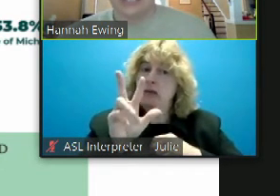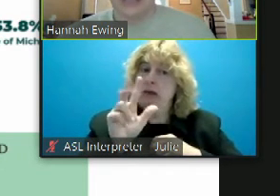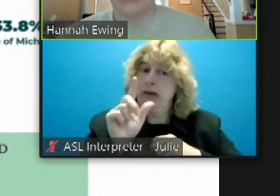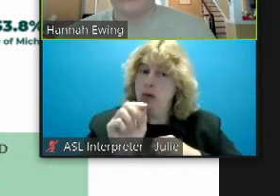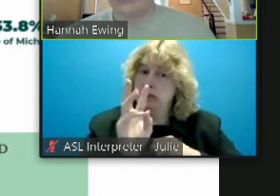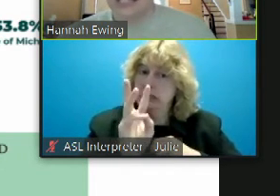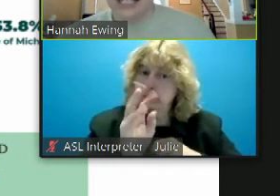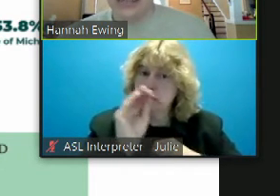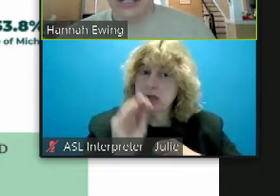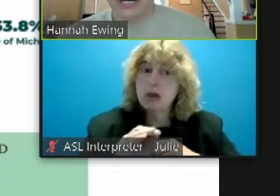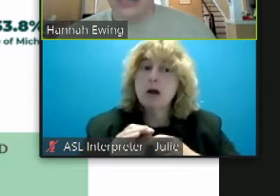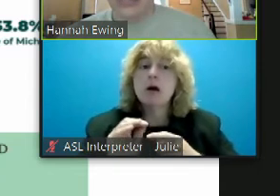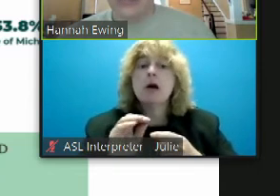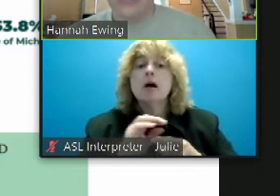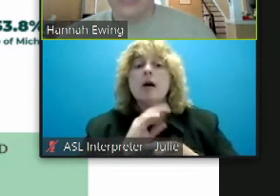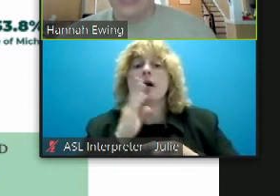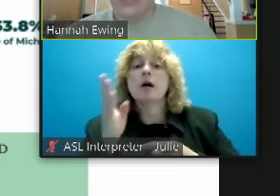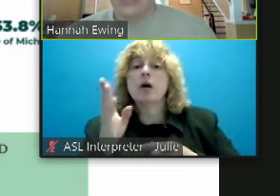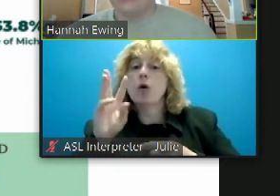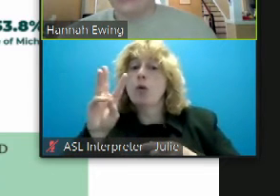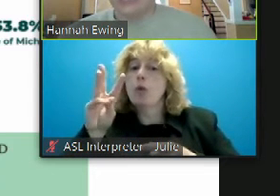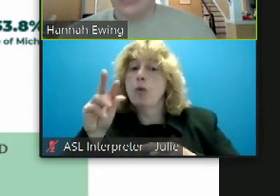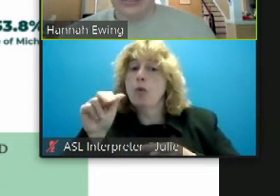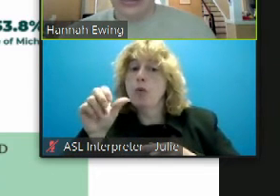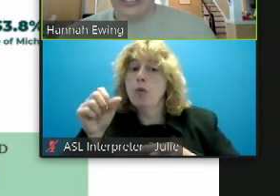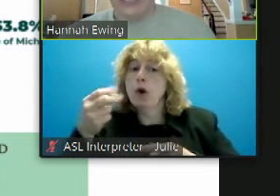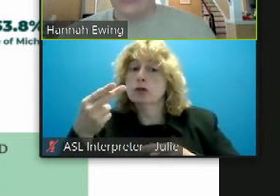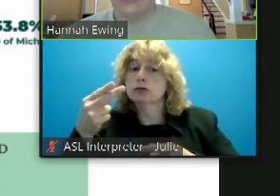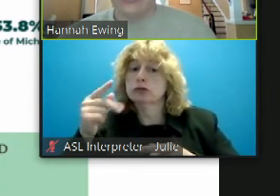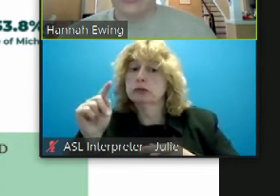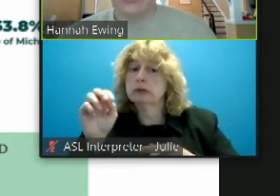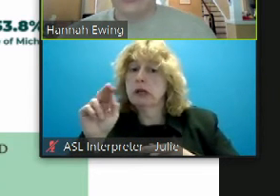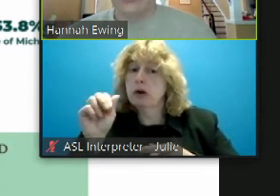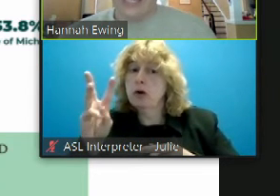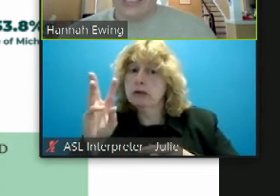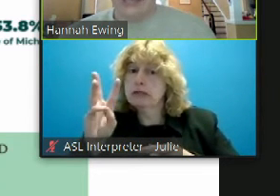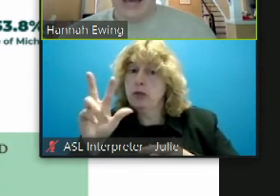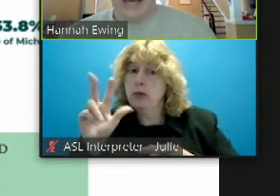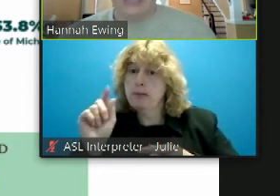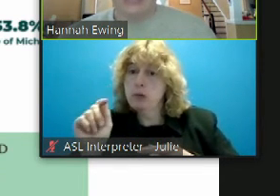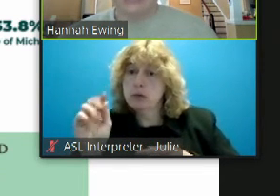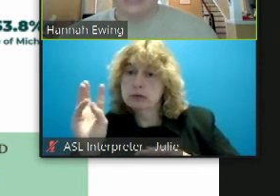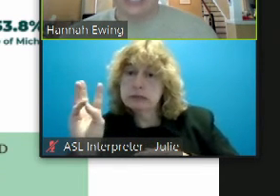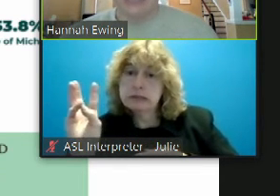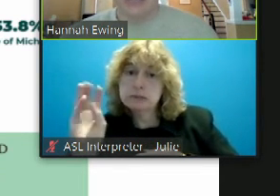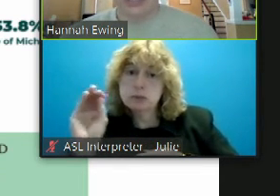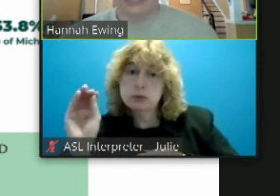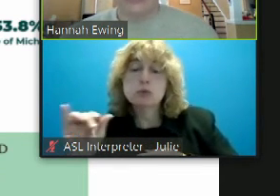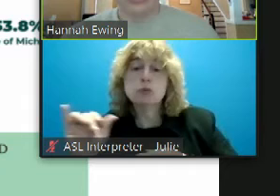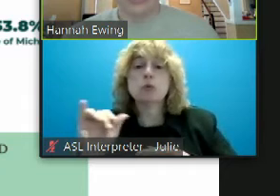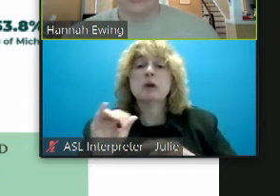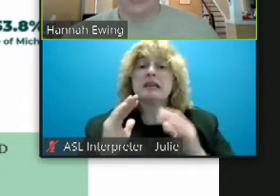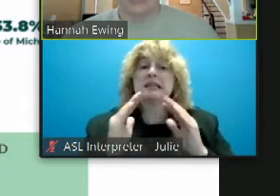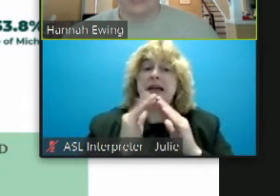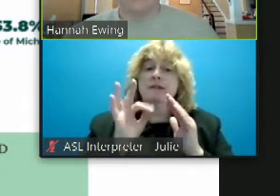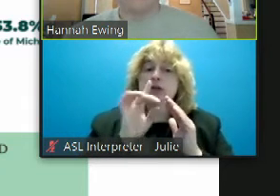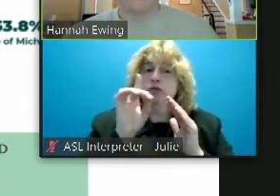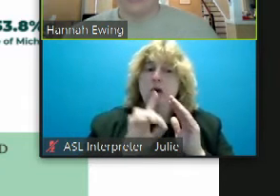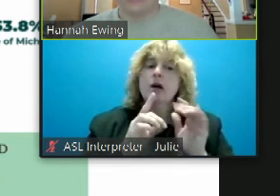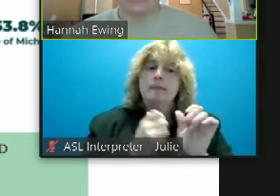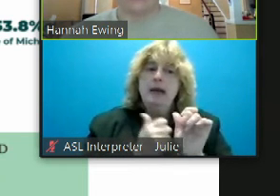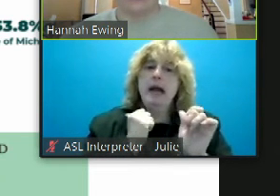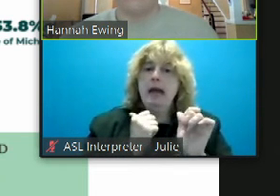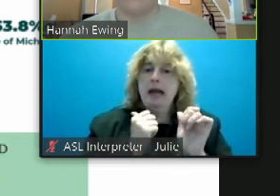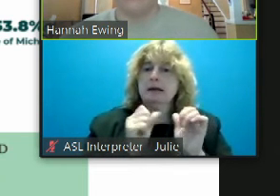at 63.6% as well. And the City of Detroit is also lagging behind the state of Michigan, which has a